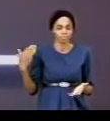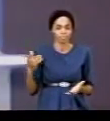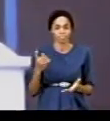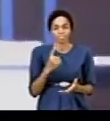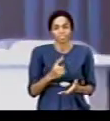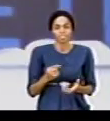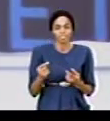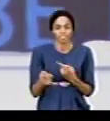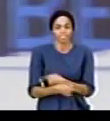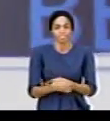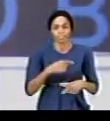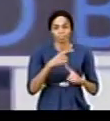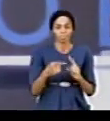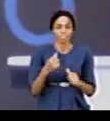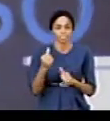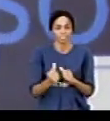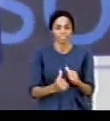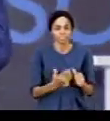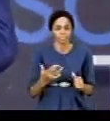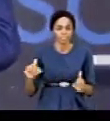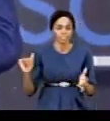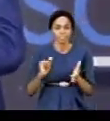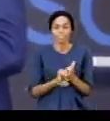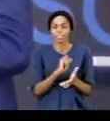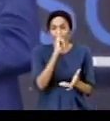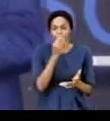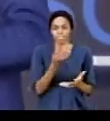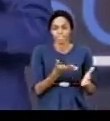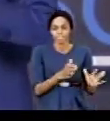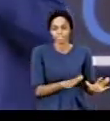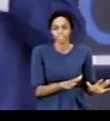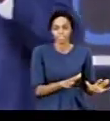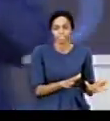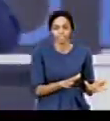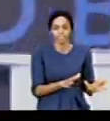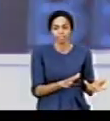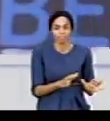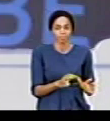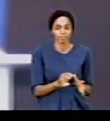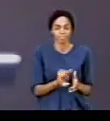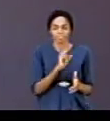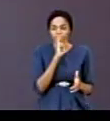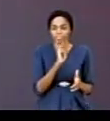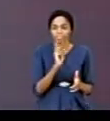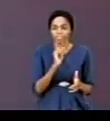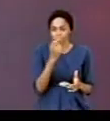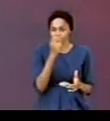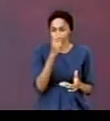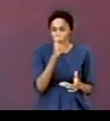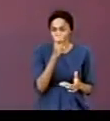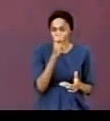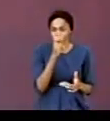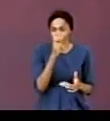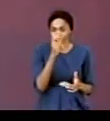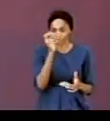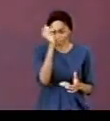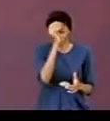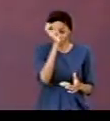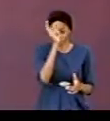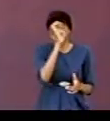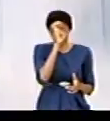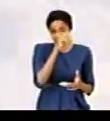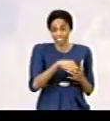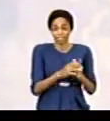when everything that is dead, dormant, dull in your life will rise